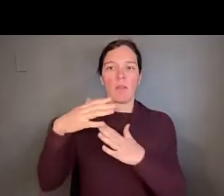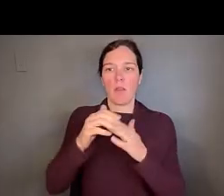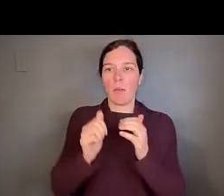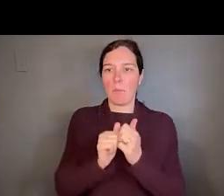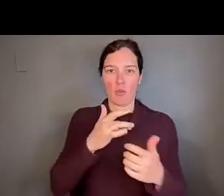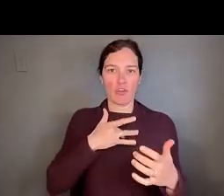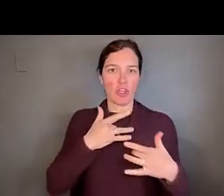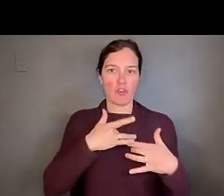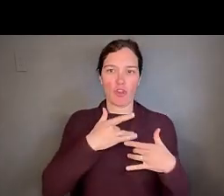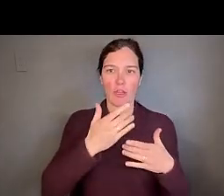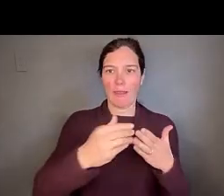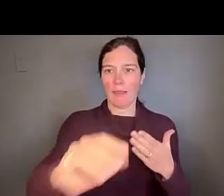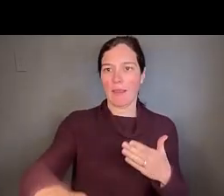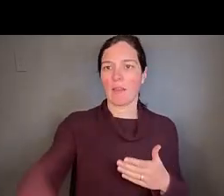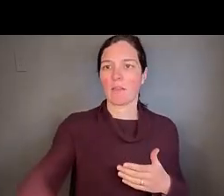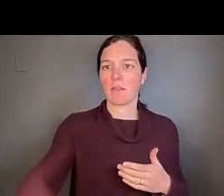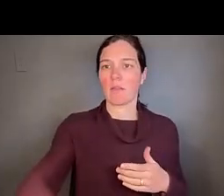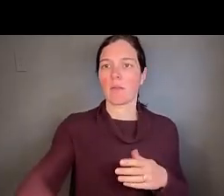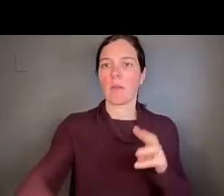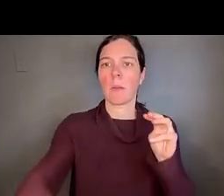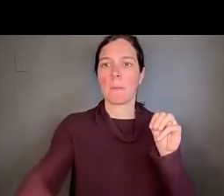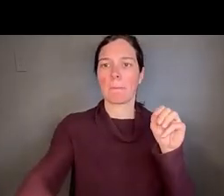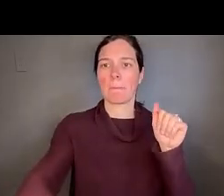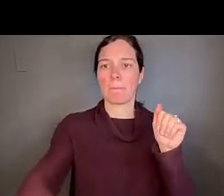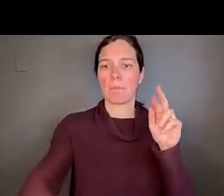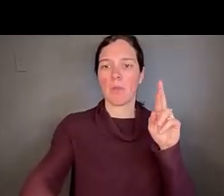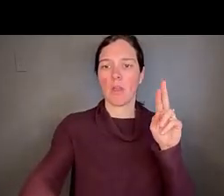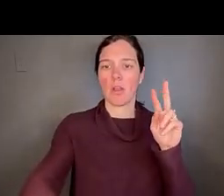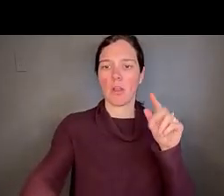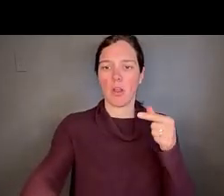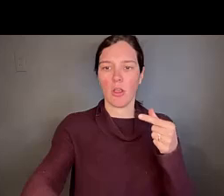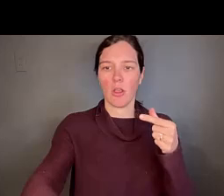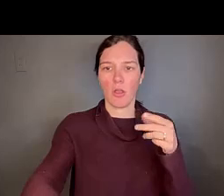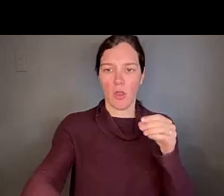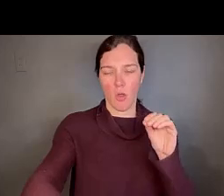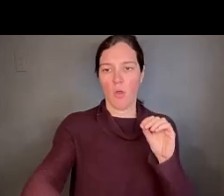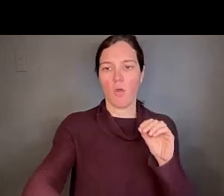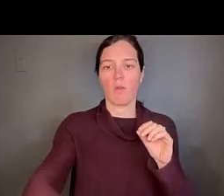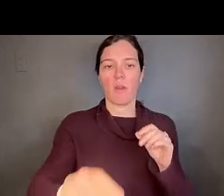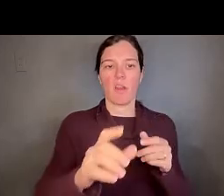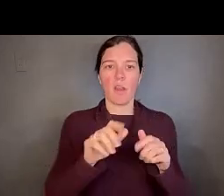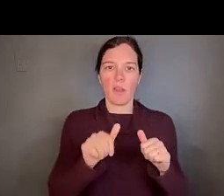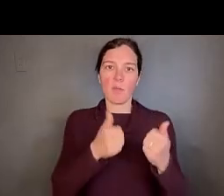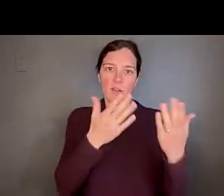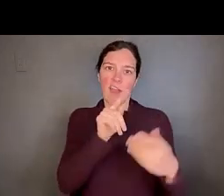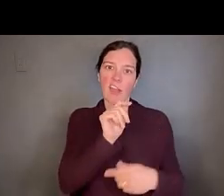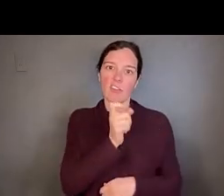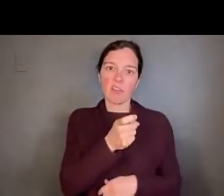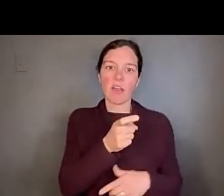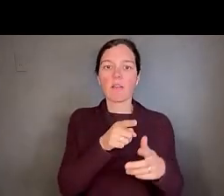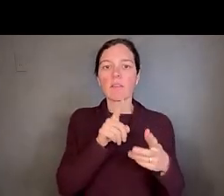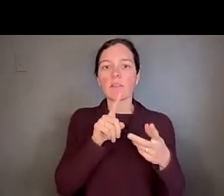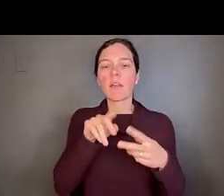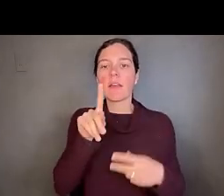concerning provisions that you have? Let's start with Margot. For sure, the provider tax.